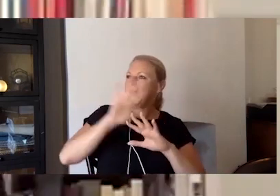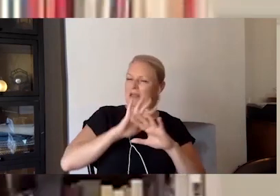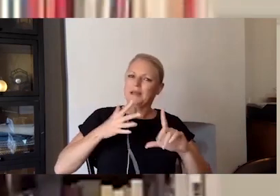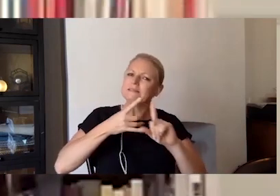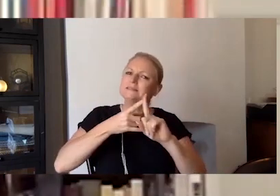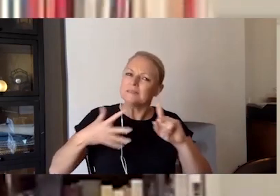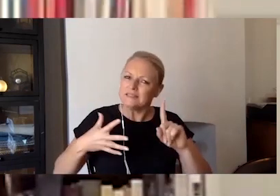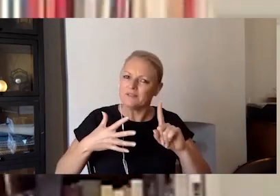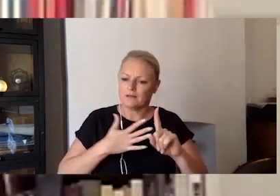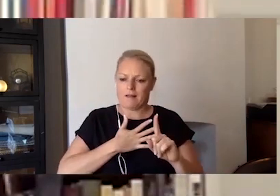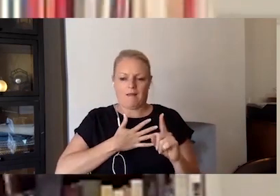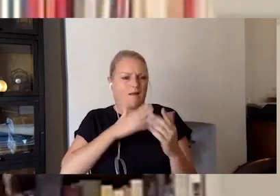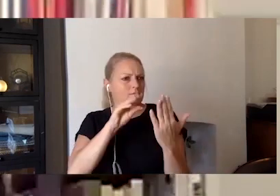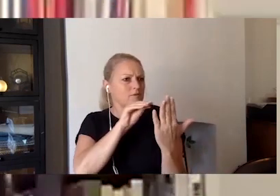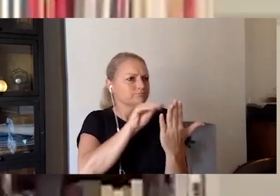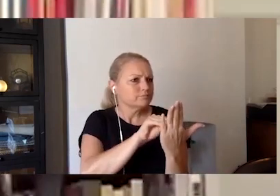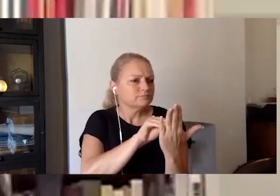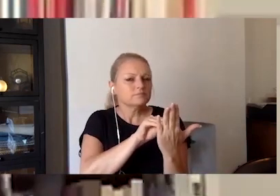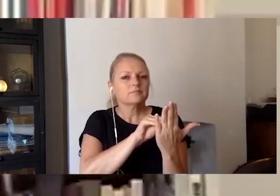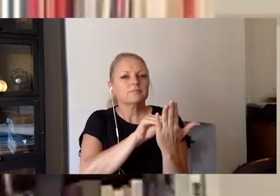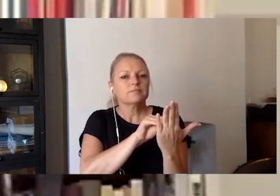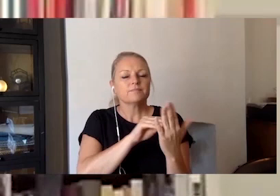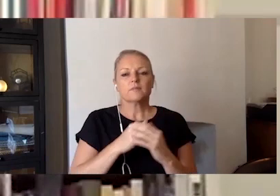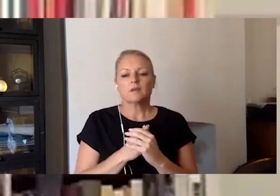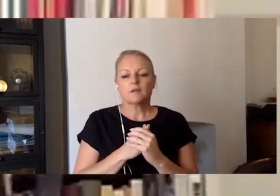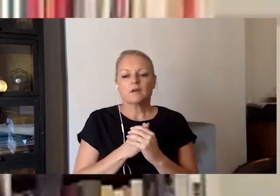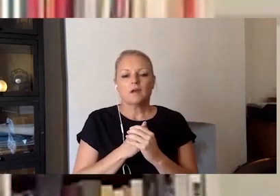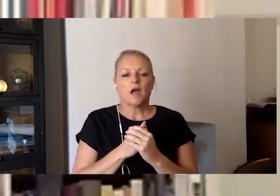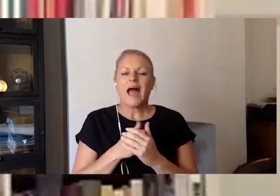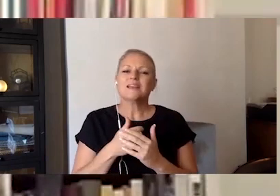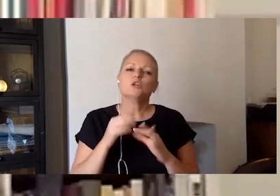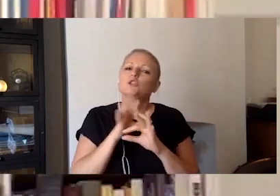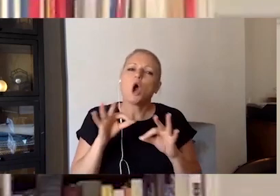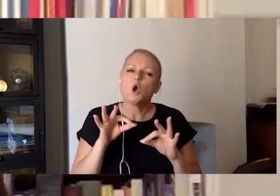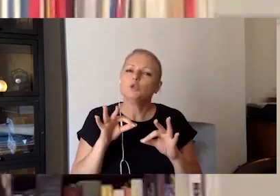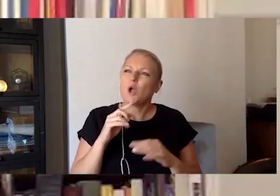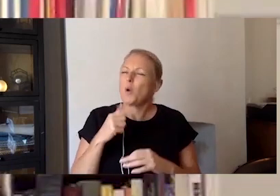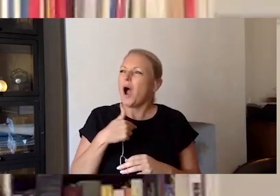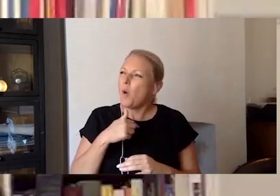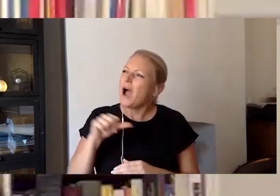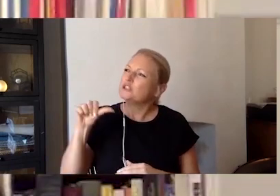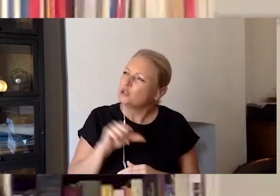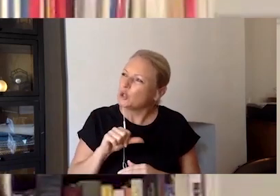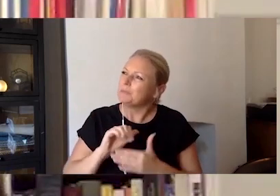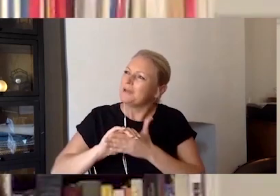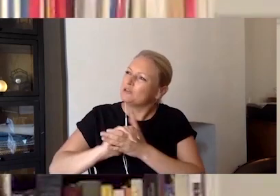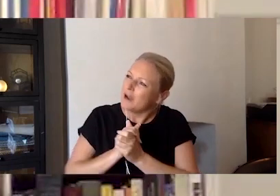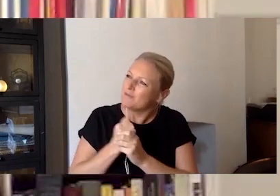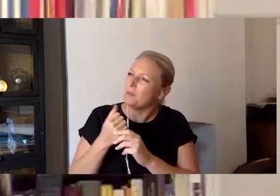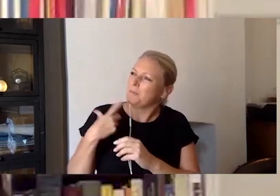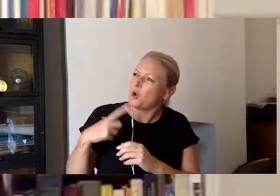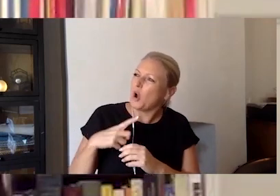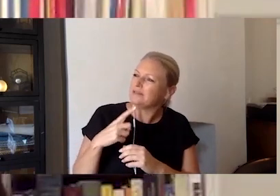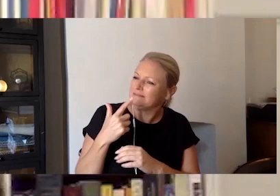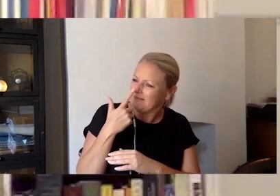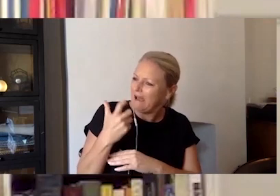about comparative gratitude or should gratitude. I should be grateful for still having some income coming in at the moment.